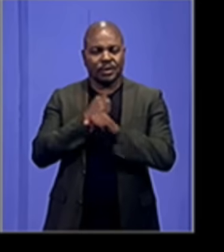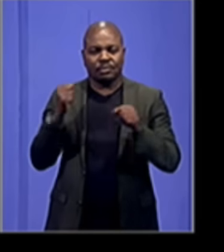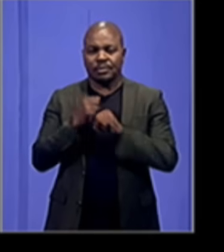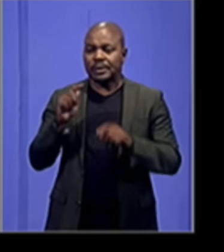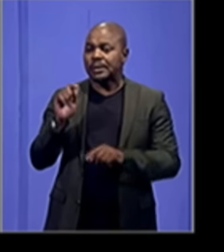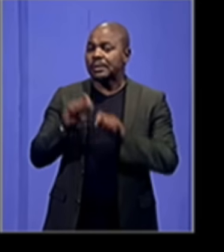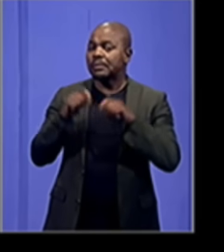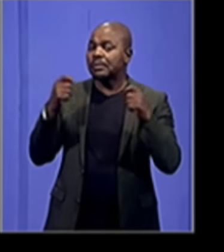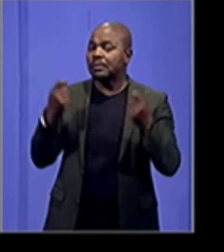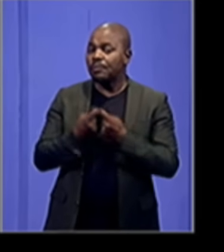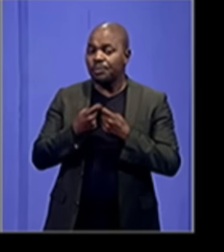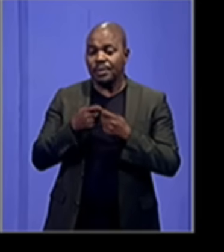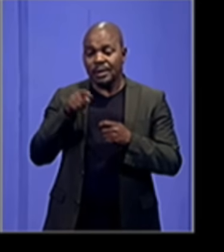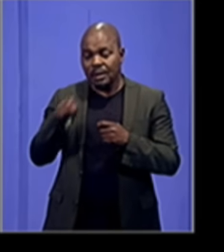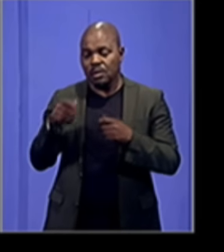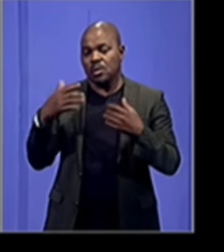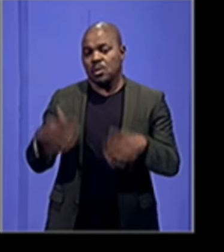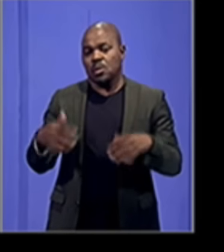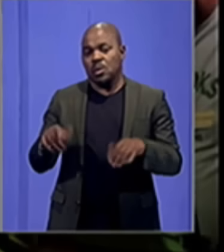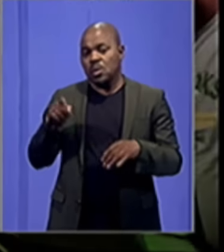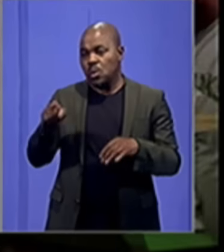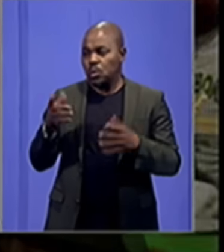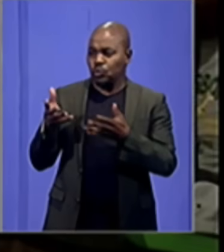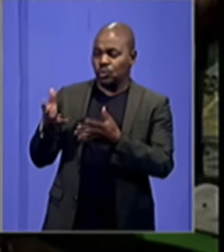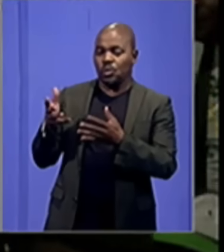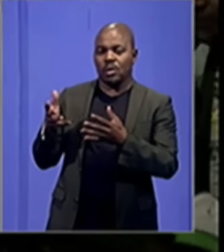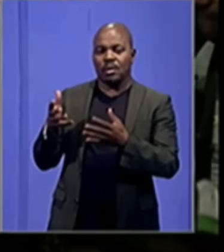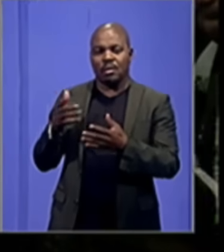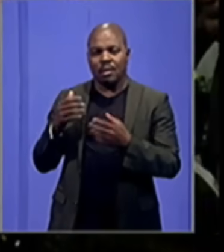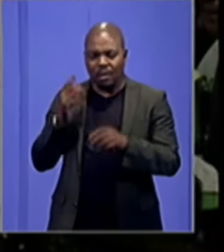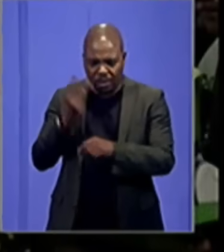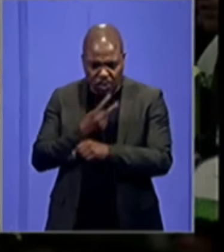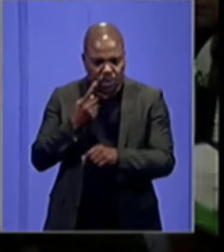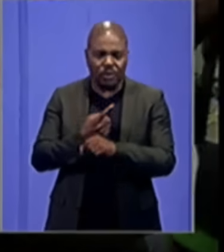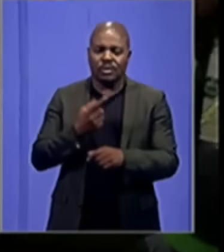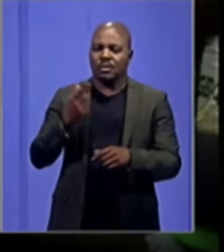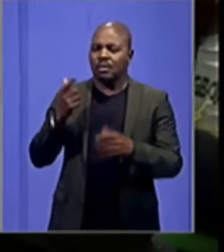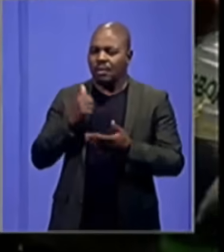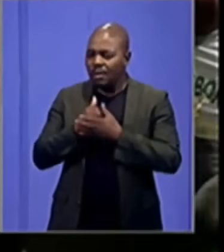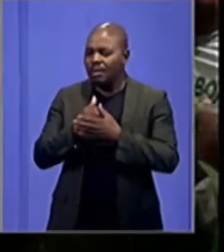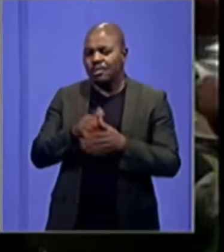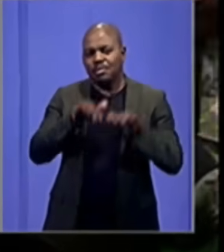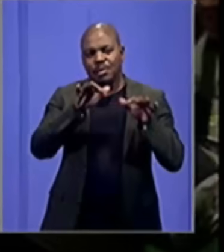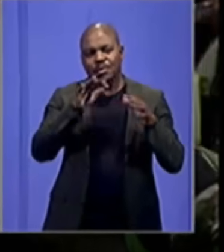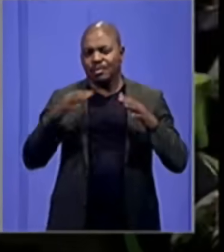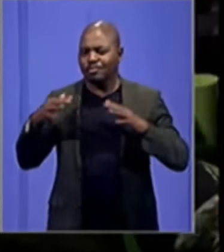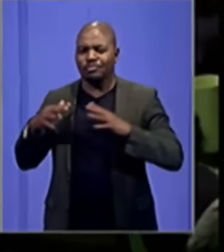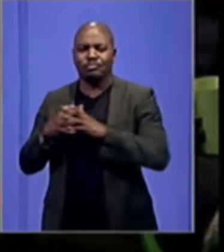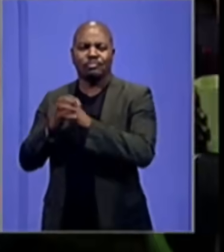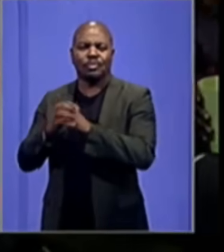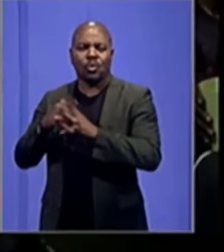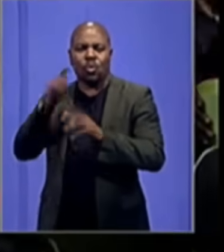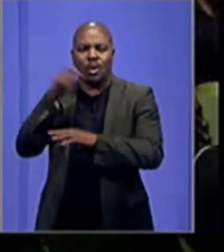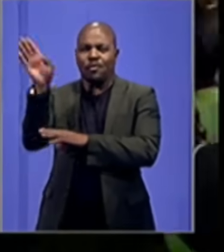once at the center of dividing a nation has risen time and again to unite and rally the nation behind one